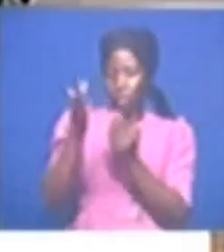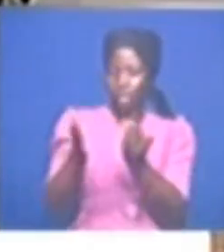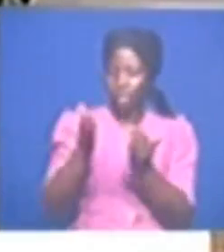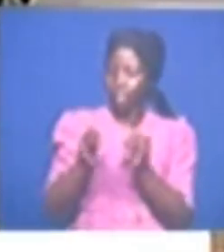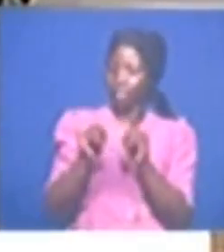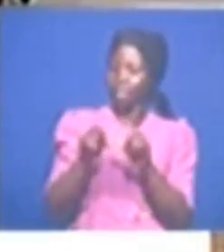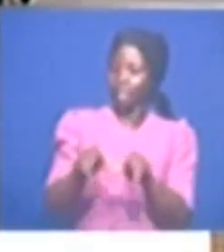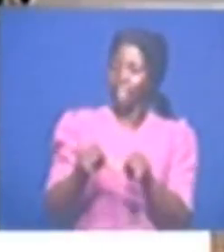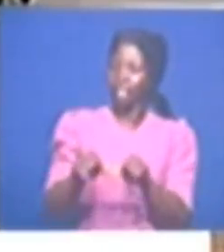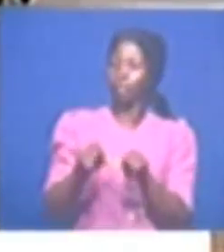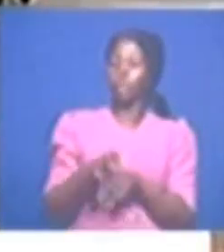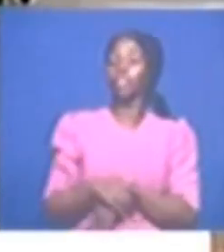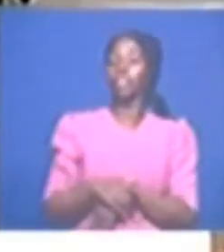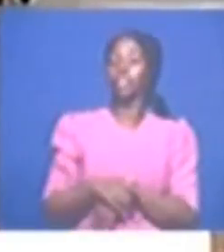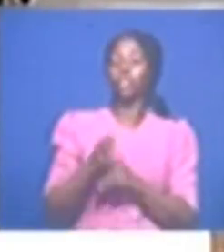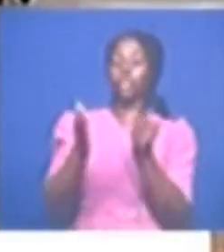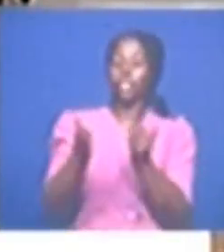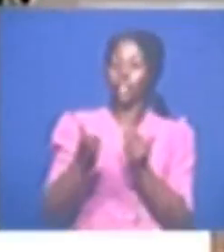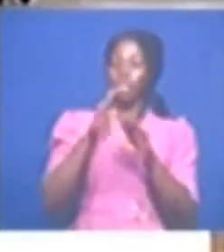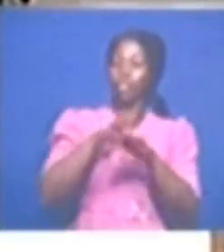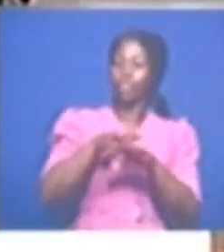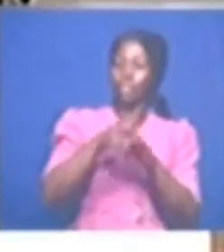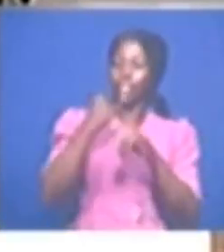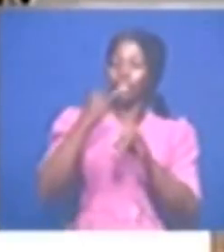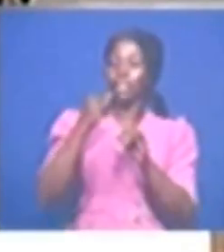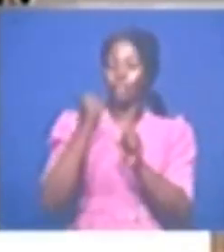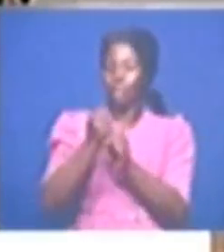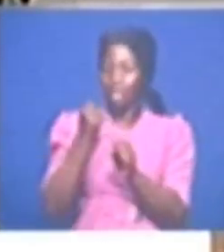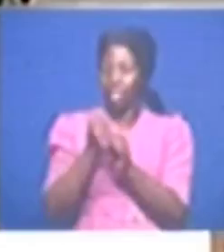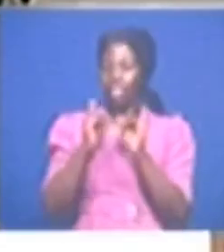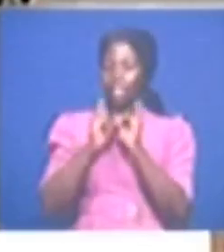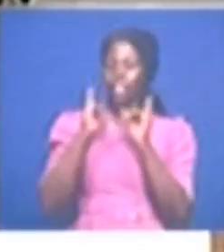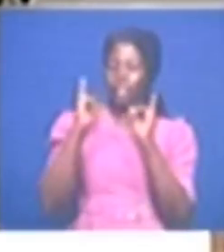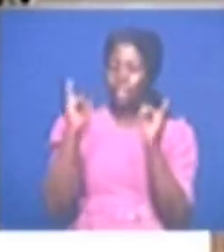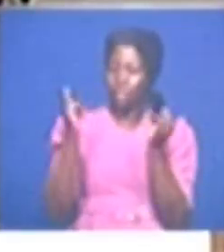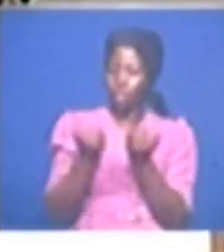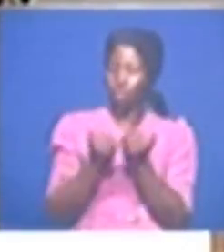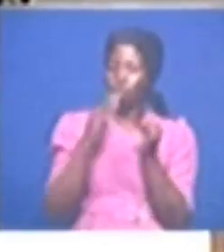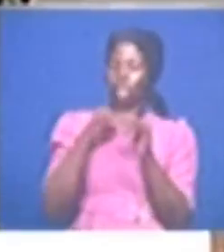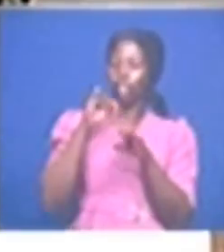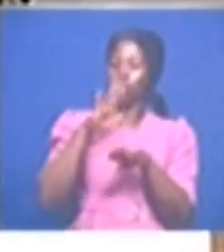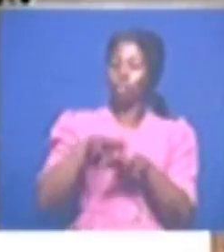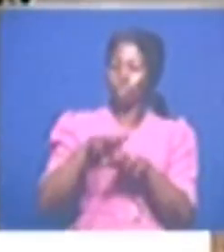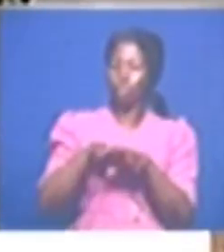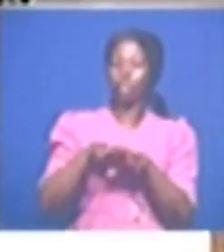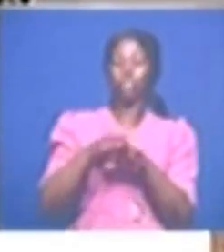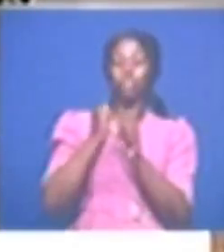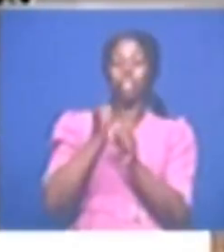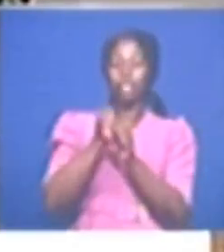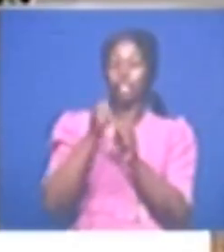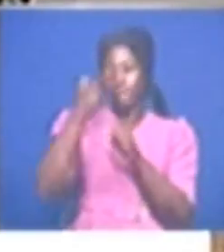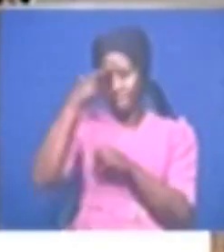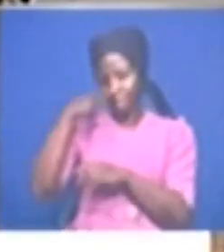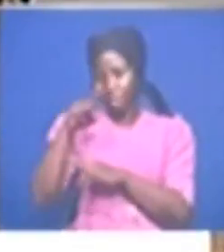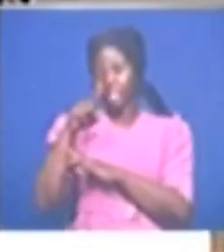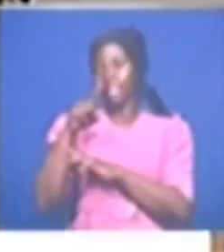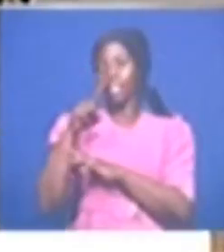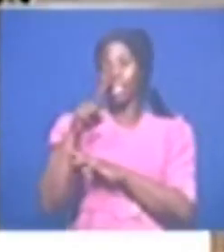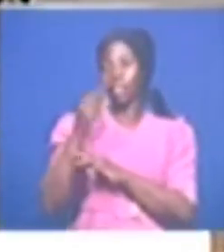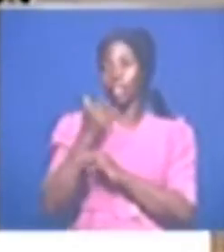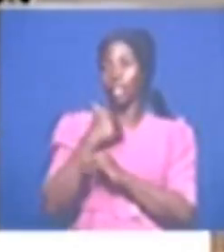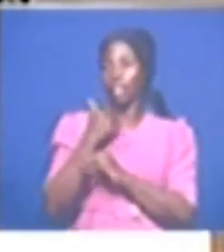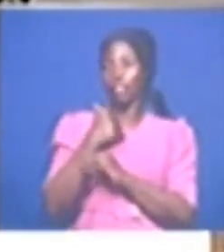need effective institutions and effective policies. We have MCA, we have at climate change level,